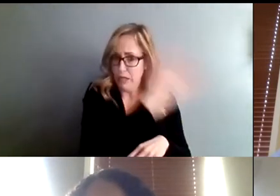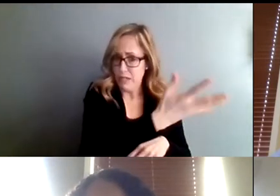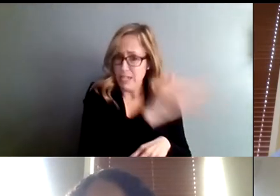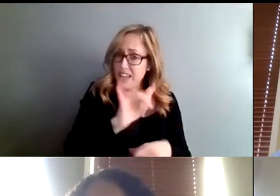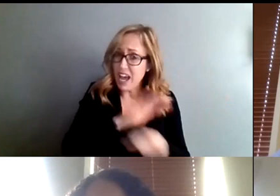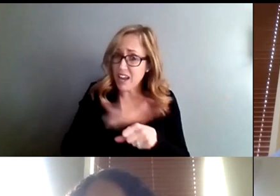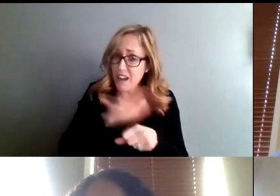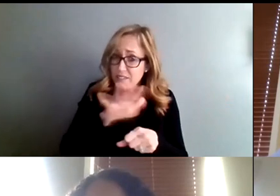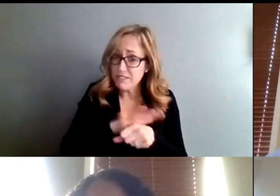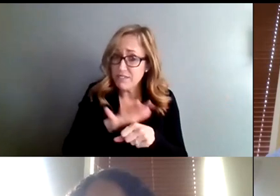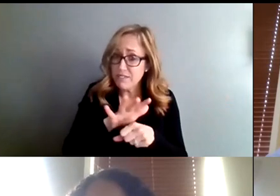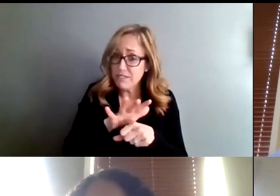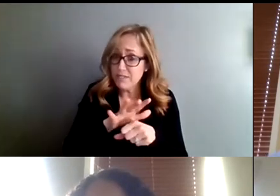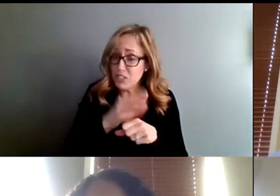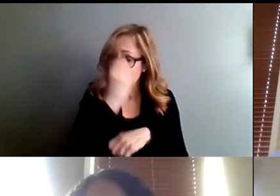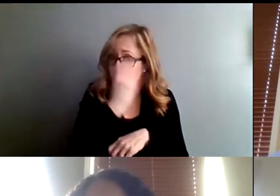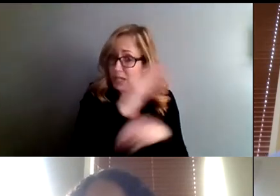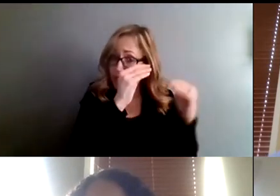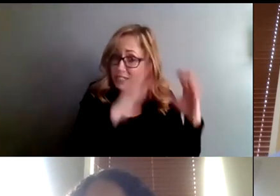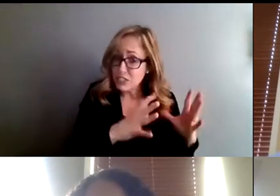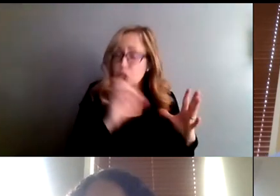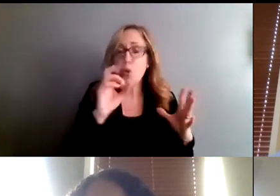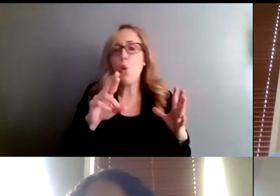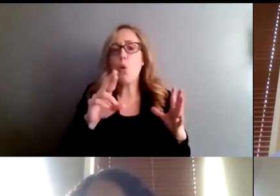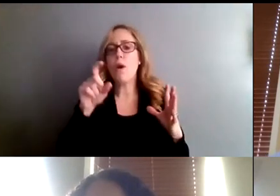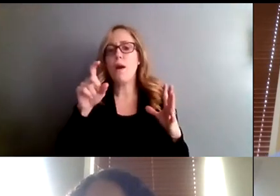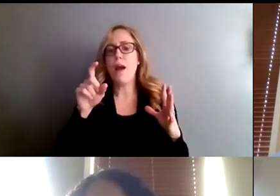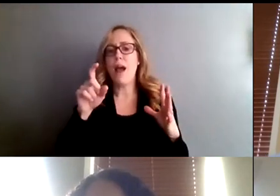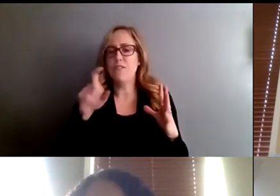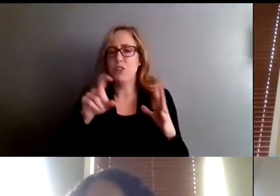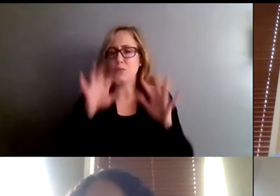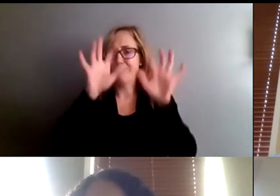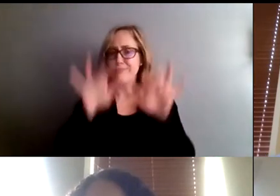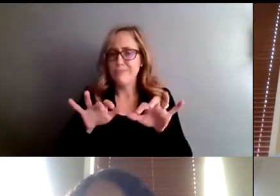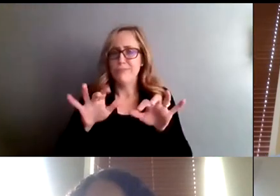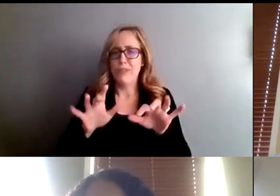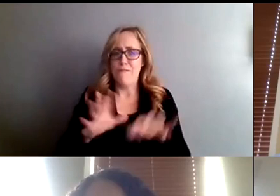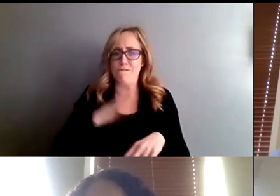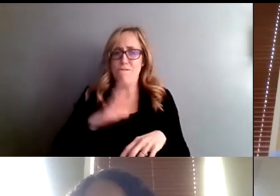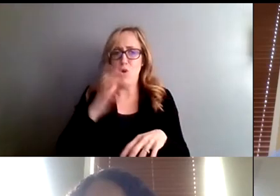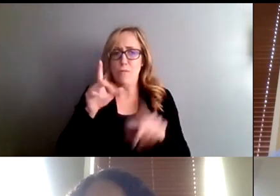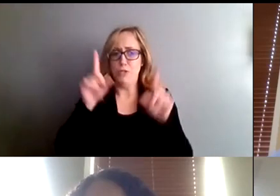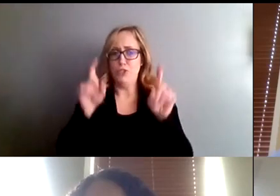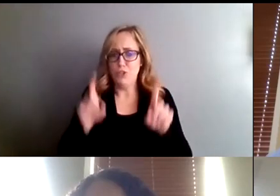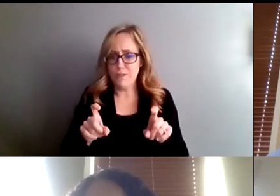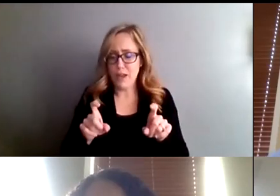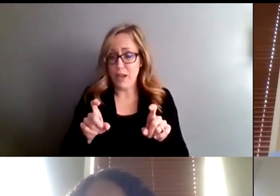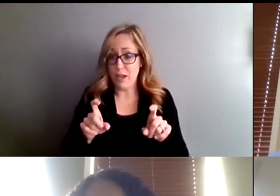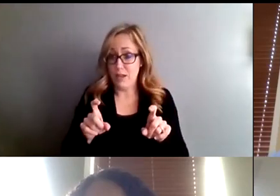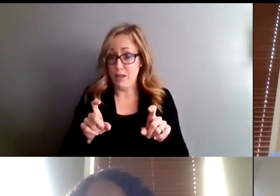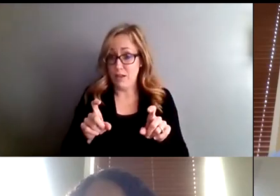were wondering if there was like a more formal survey that they should have filled out, or if having that conversation with the child's teacher was